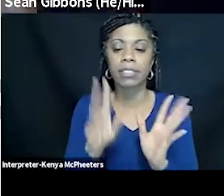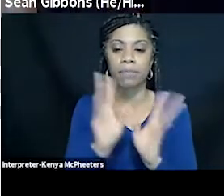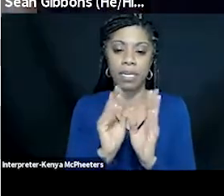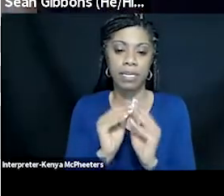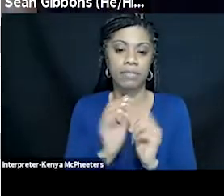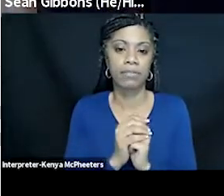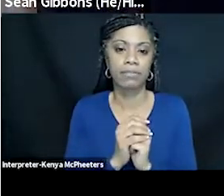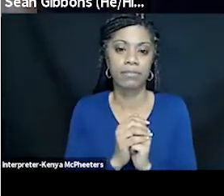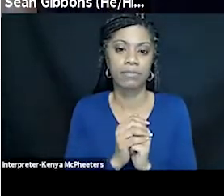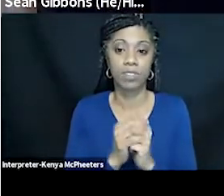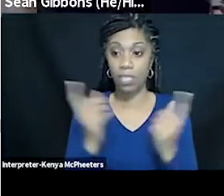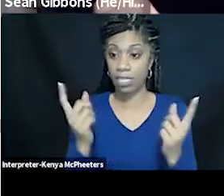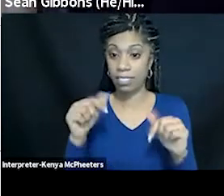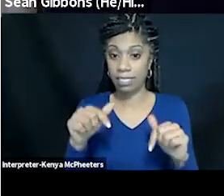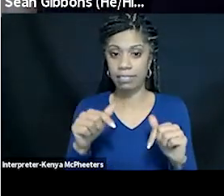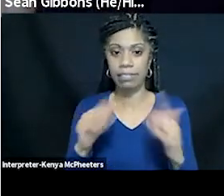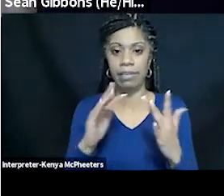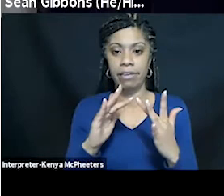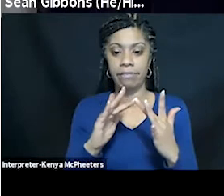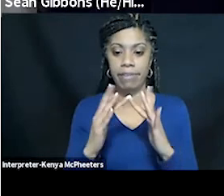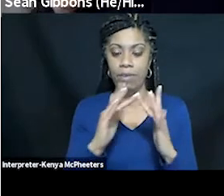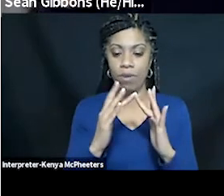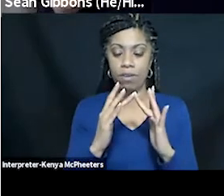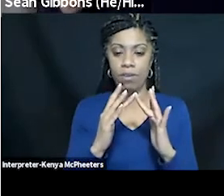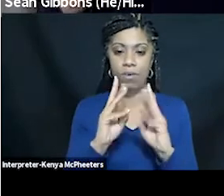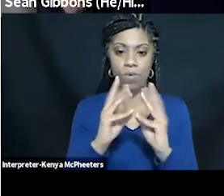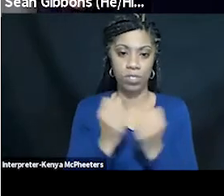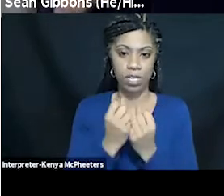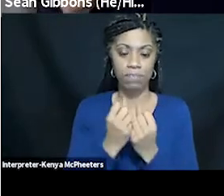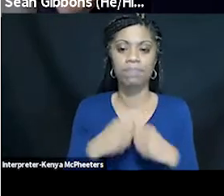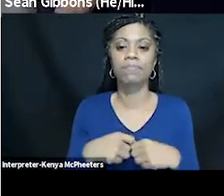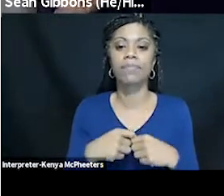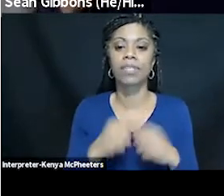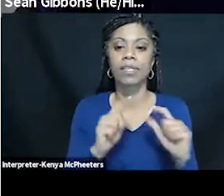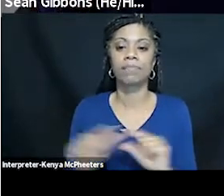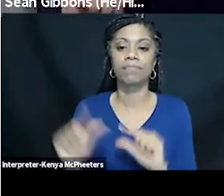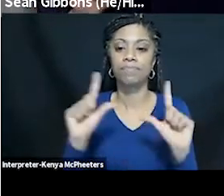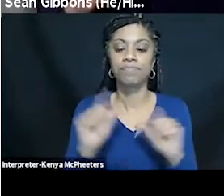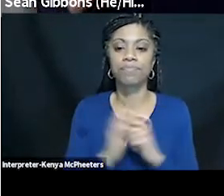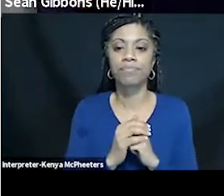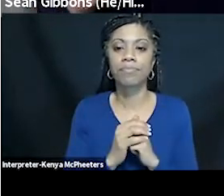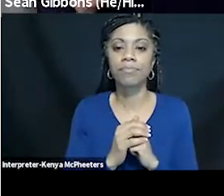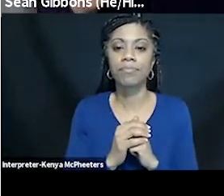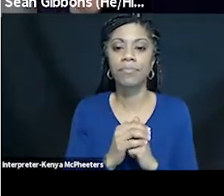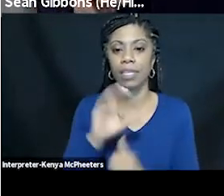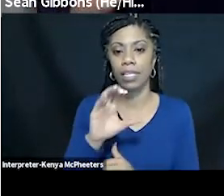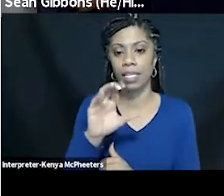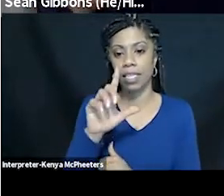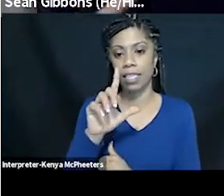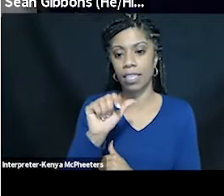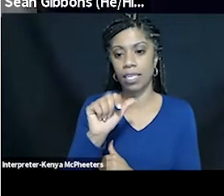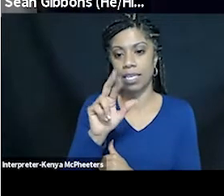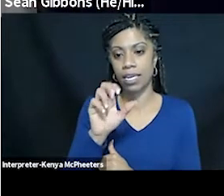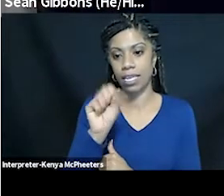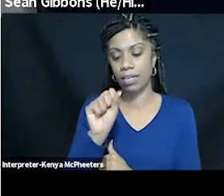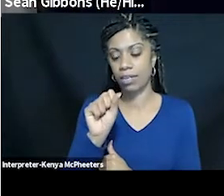obviously, you know, this is a network webinar, but let's go ahead to the next slide. This is something I want to just flag for everybody. The Clarence B. Jones Impact Award. This is